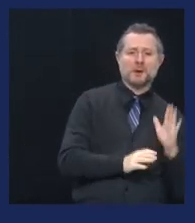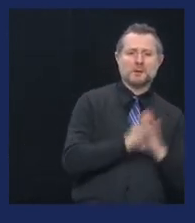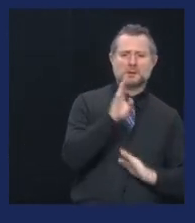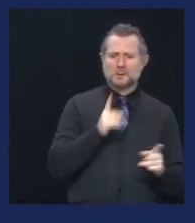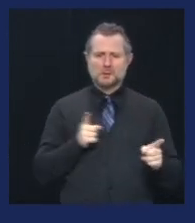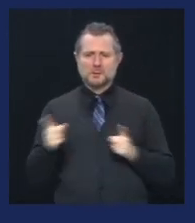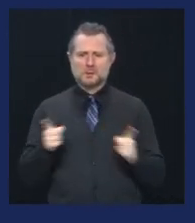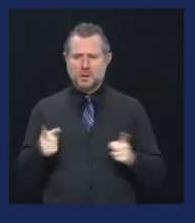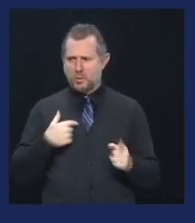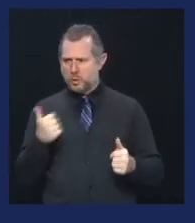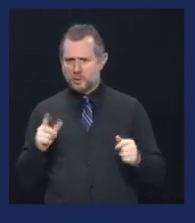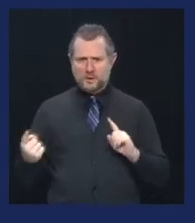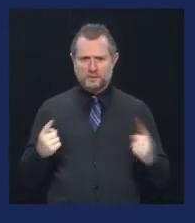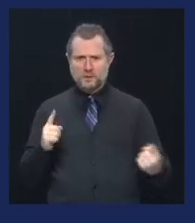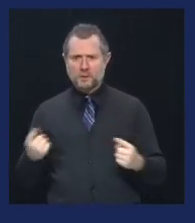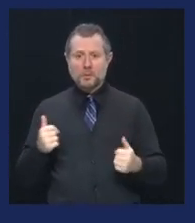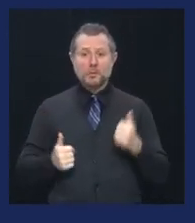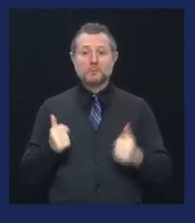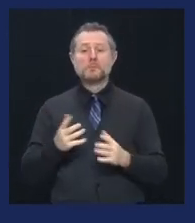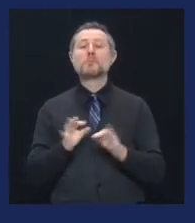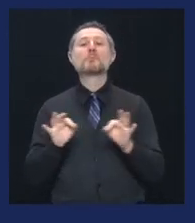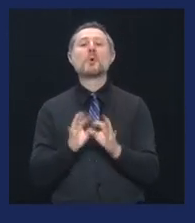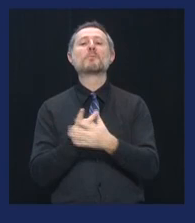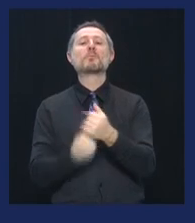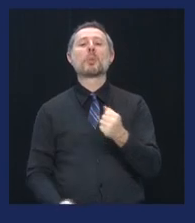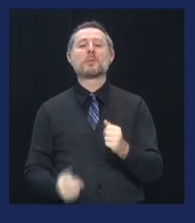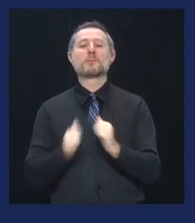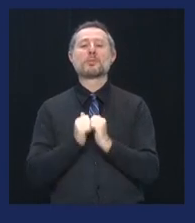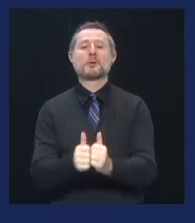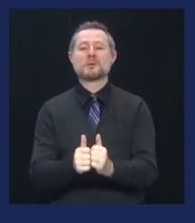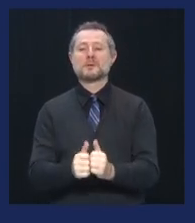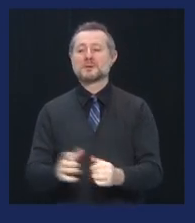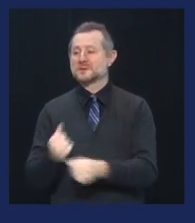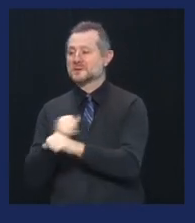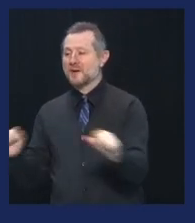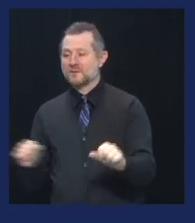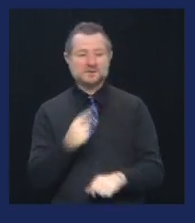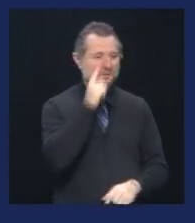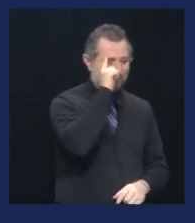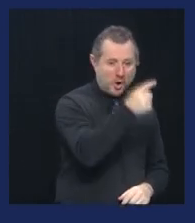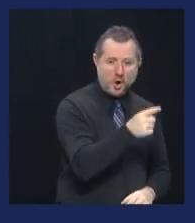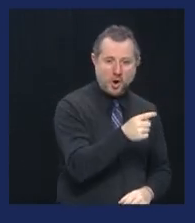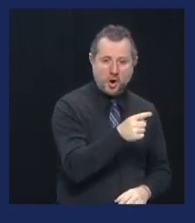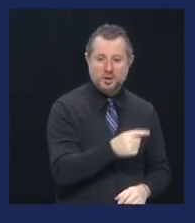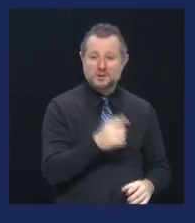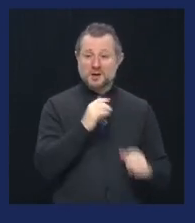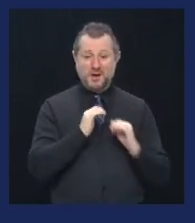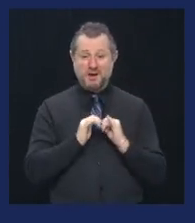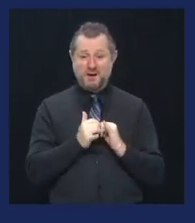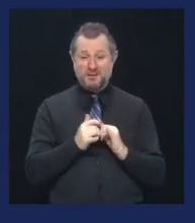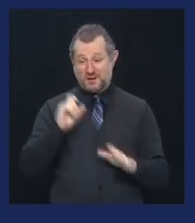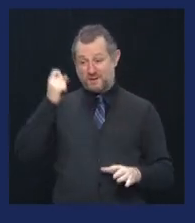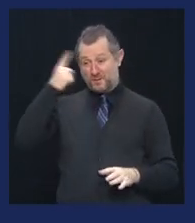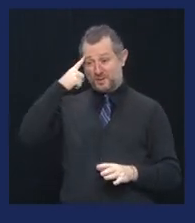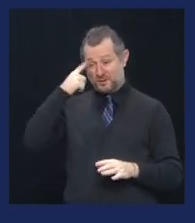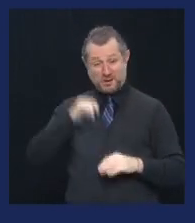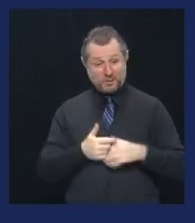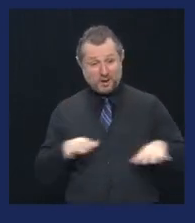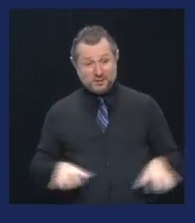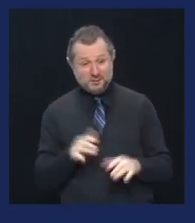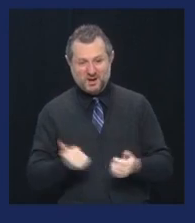both. And safe and smart is not determined by action of government alone, but by the action of the people.